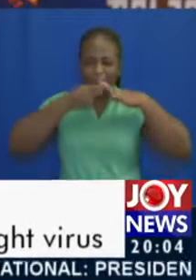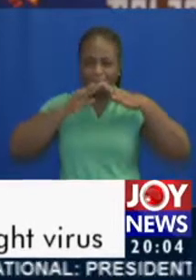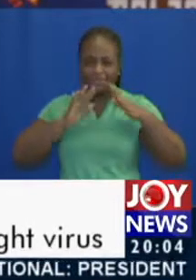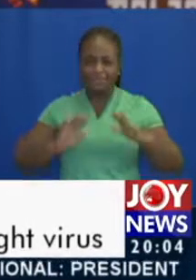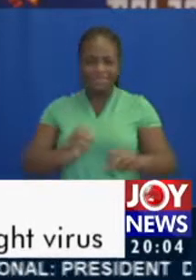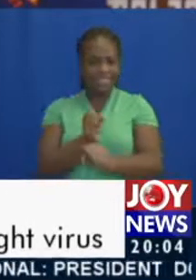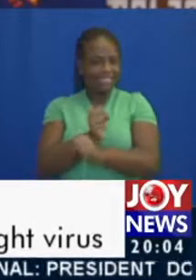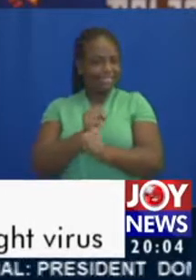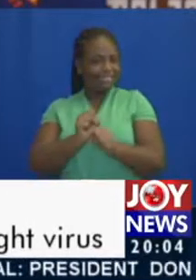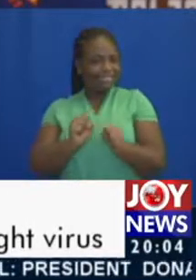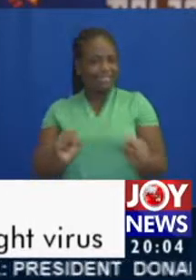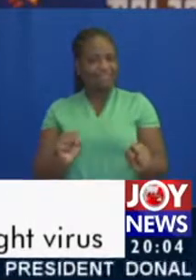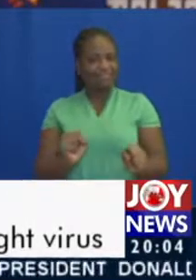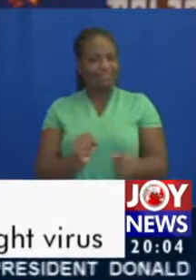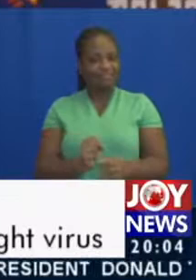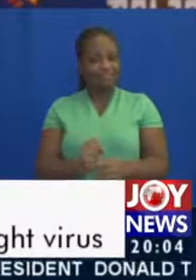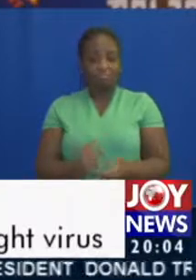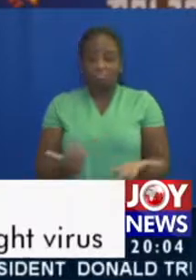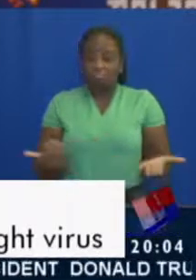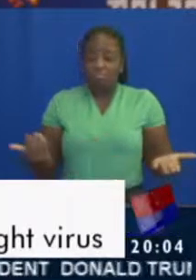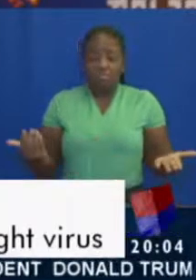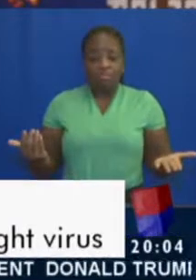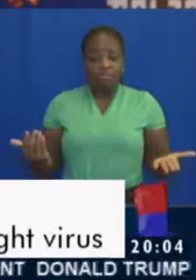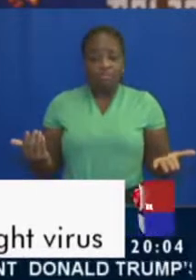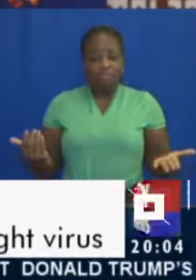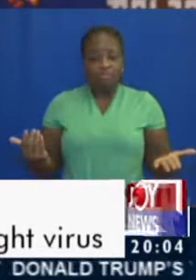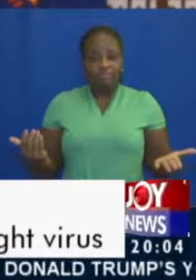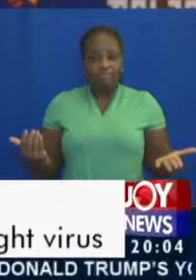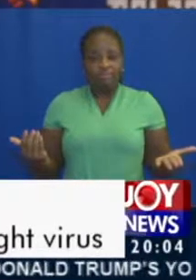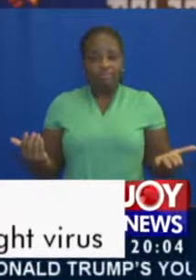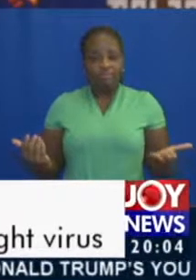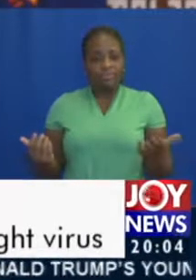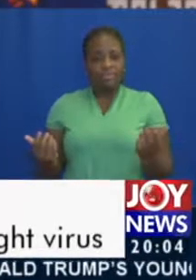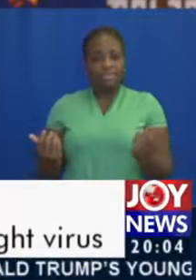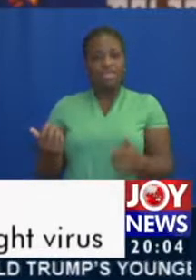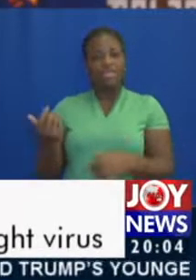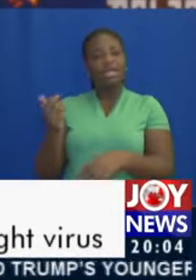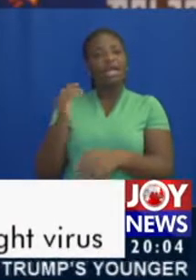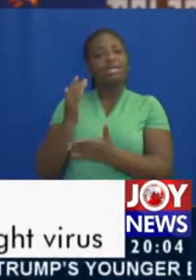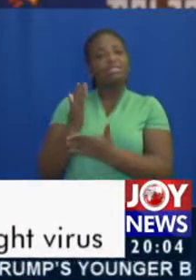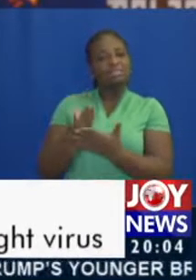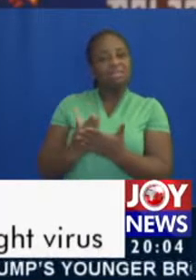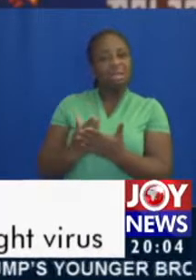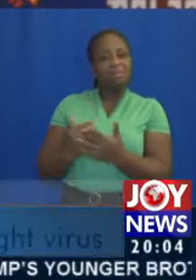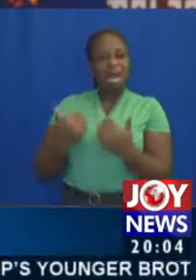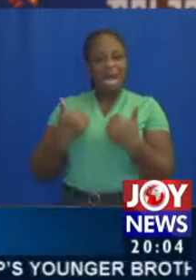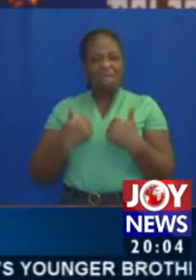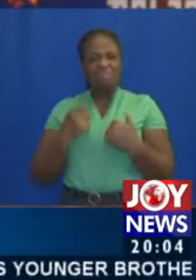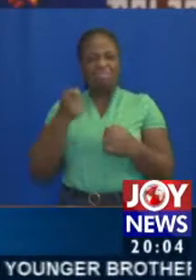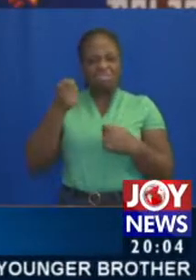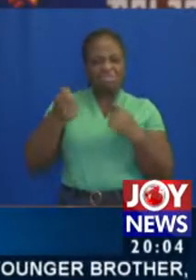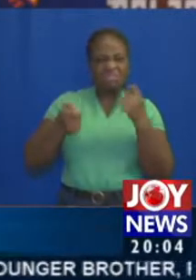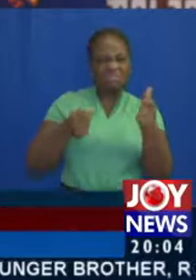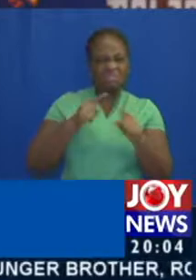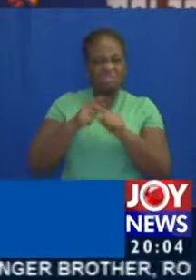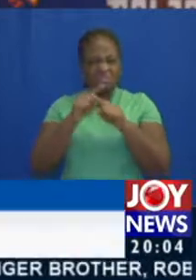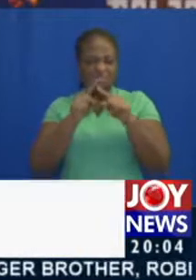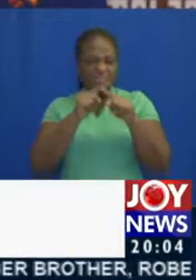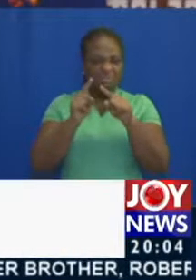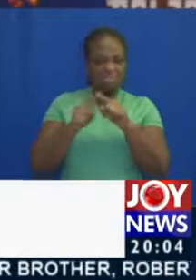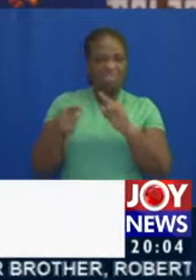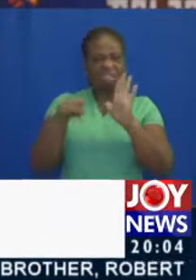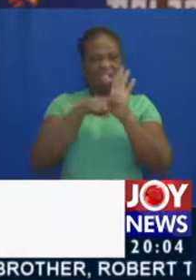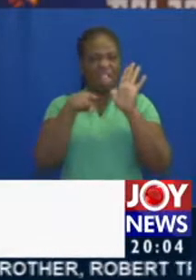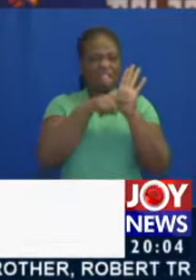safe. However, there were those who expressed various degrees of hysteria and